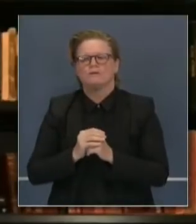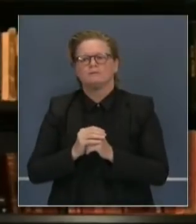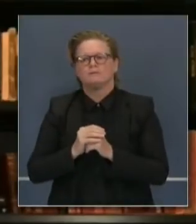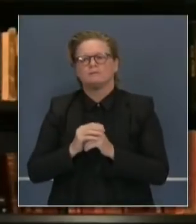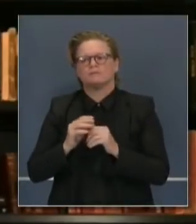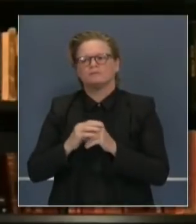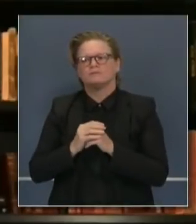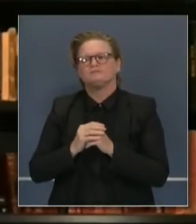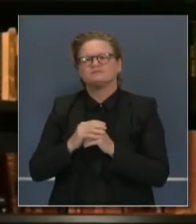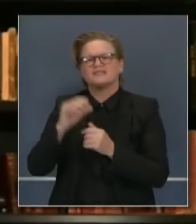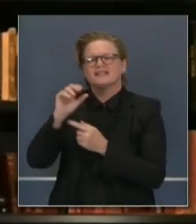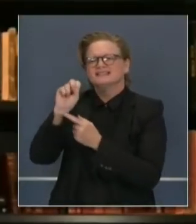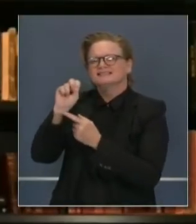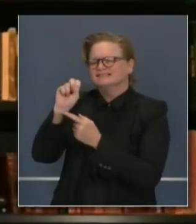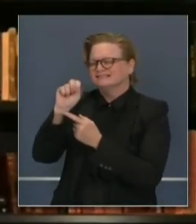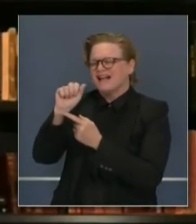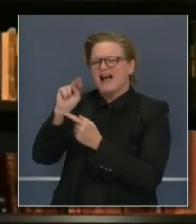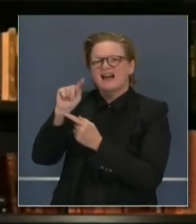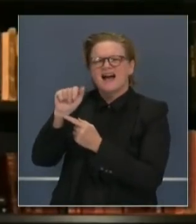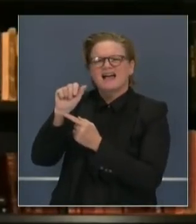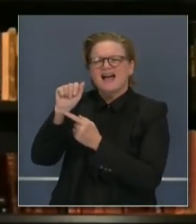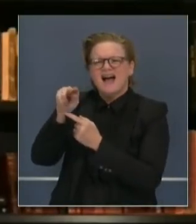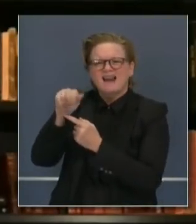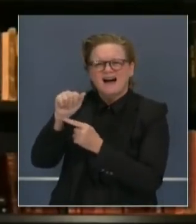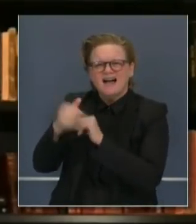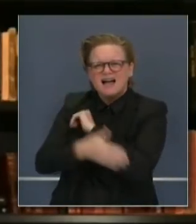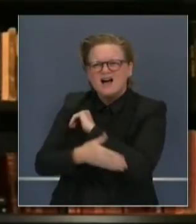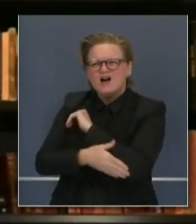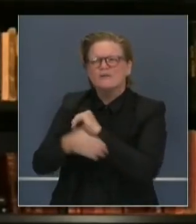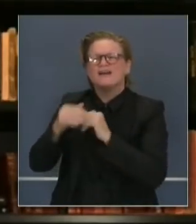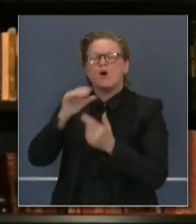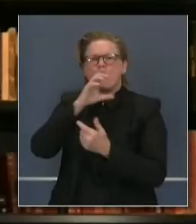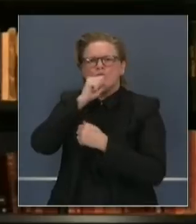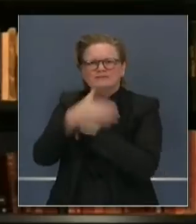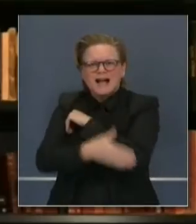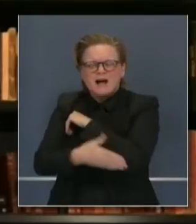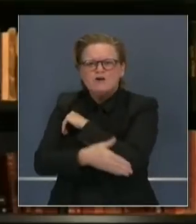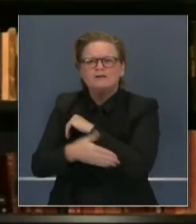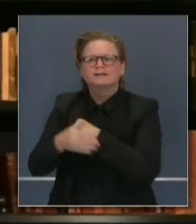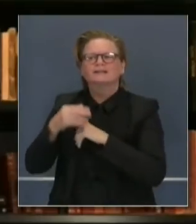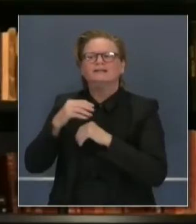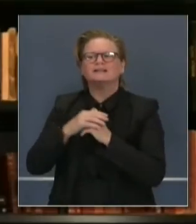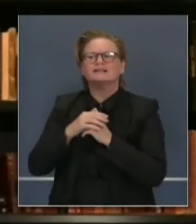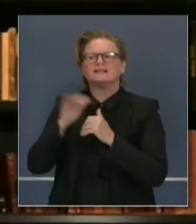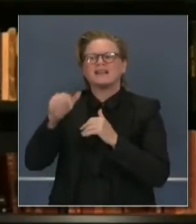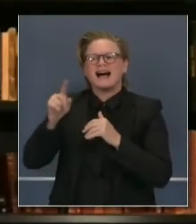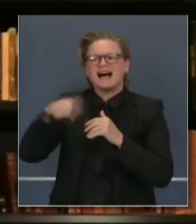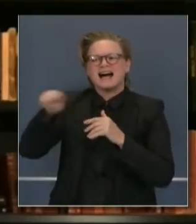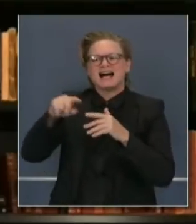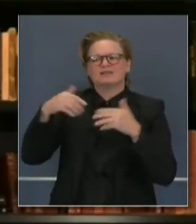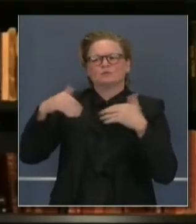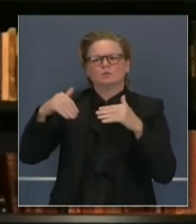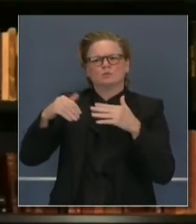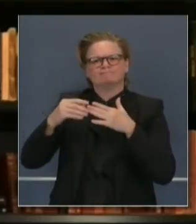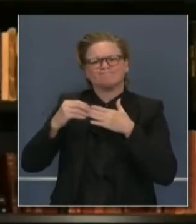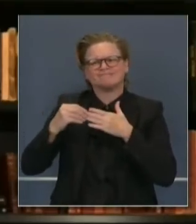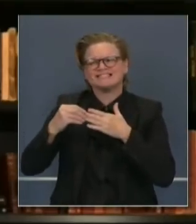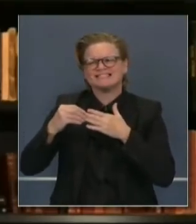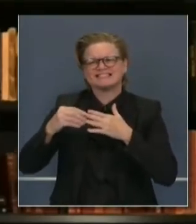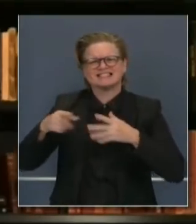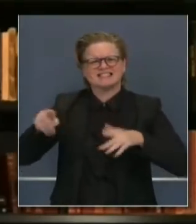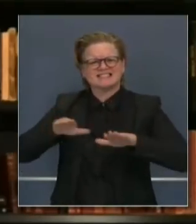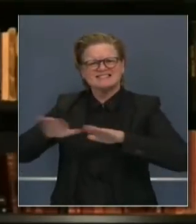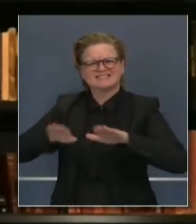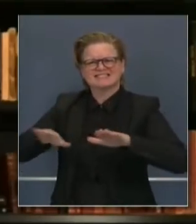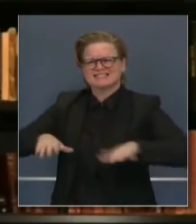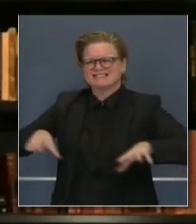remarkable local leadership, sheriffs included, that get it and are putting out warnings that are really taking seriously the enforcement. As well,